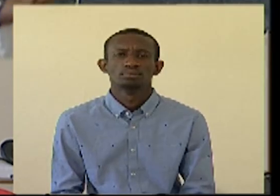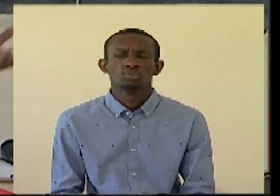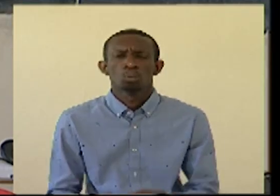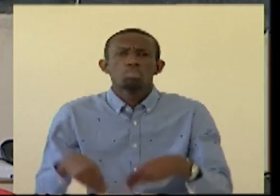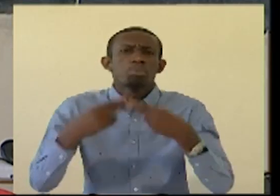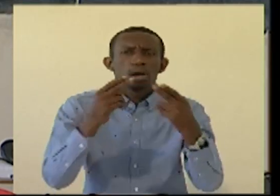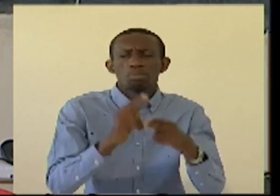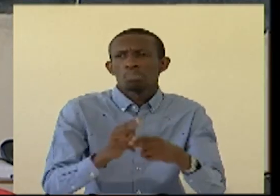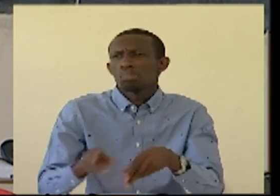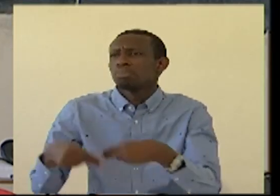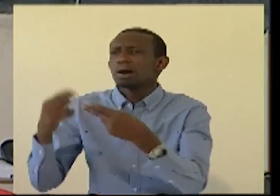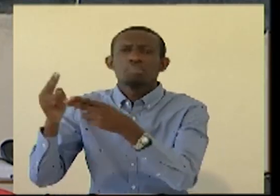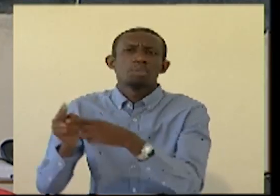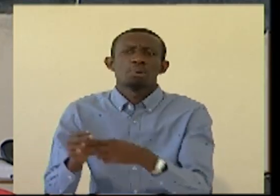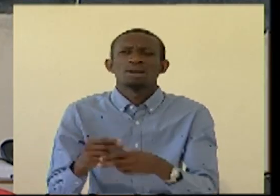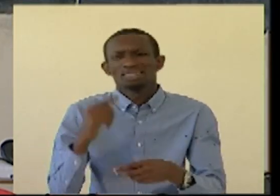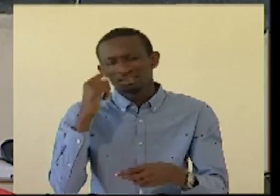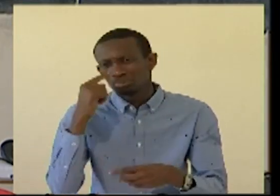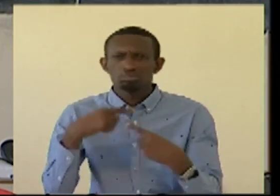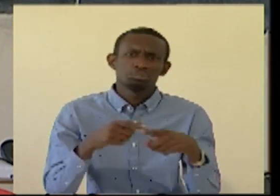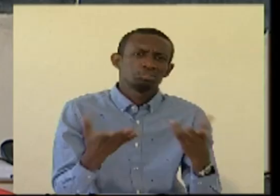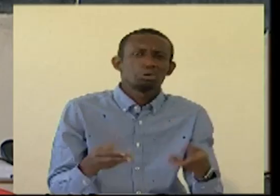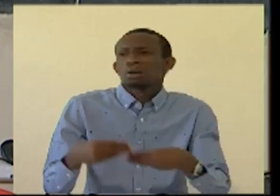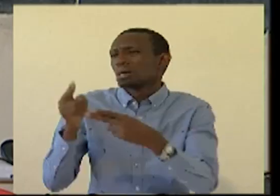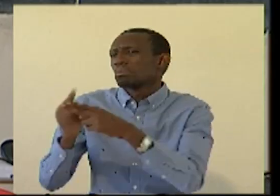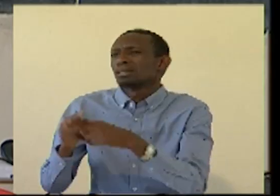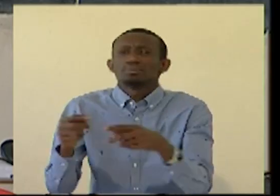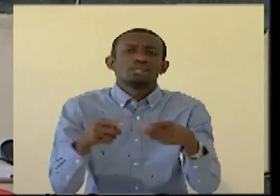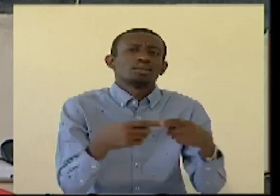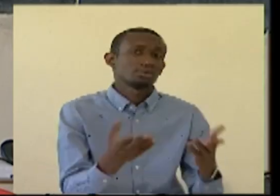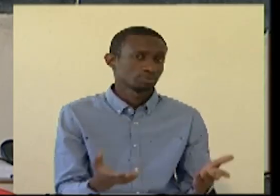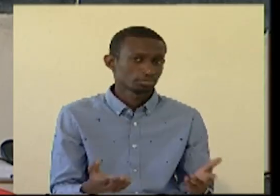various sets of items different names.